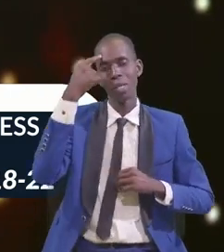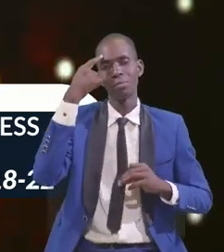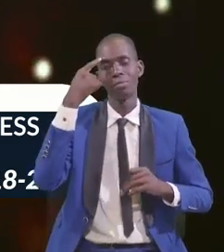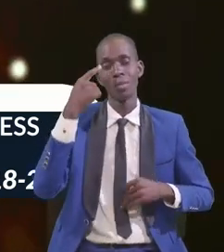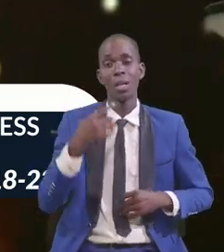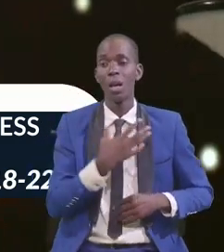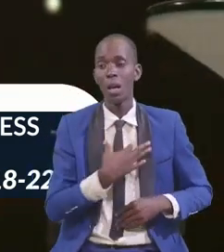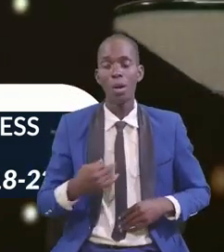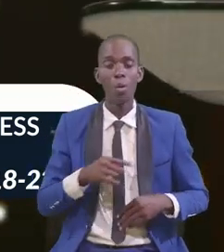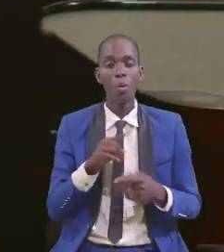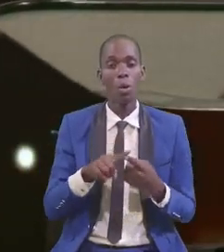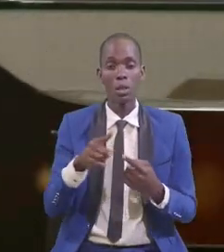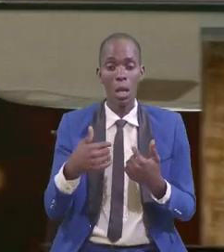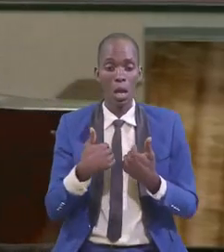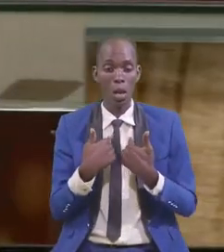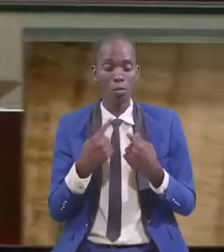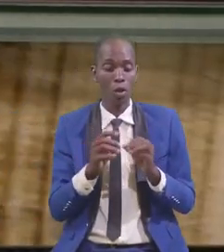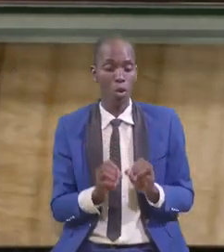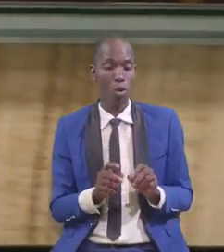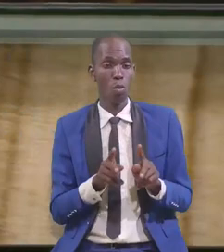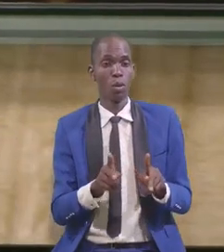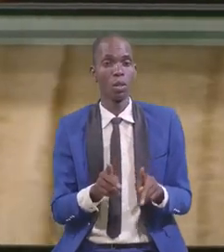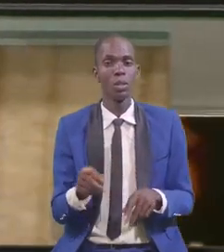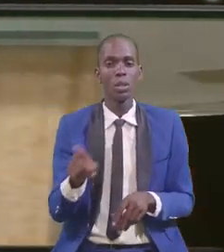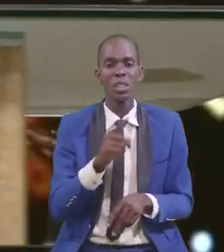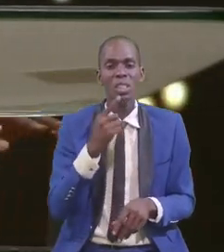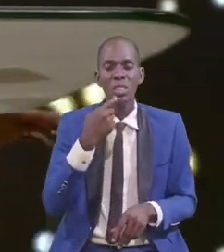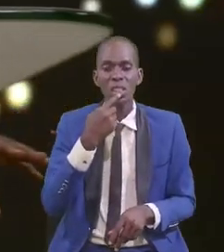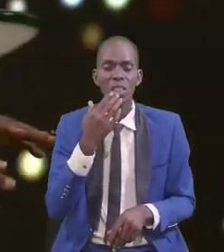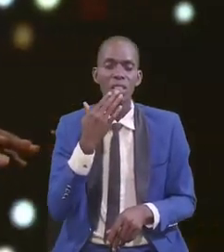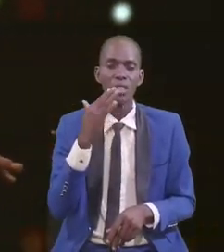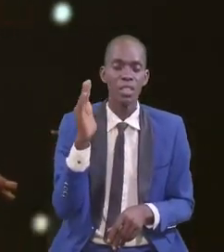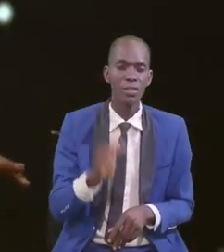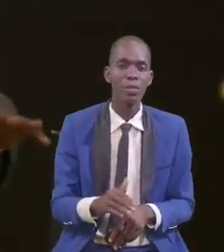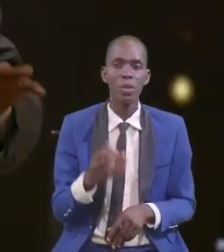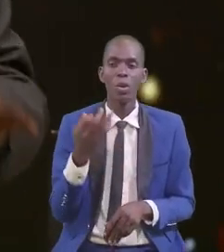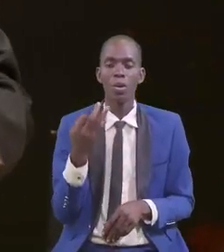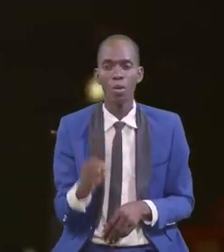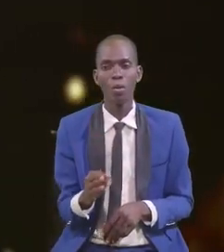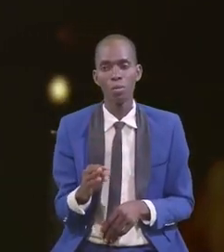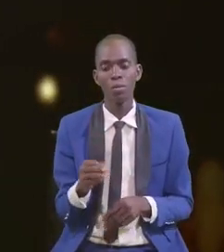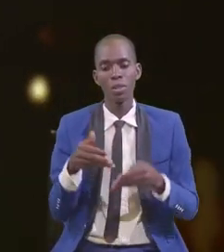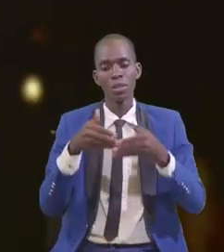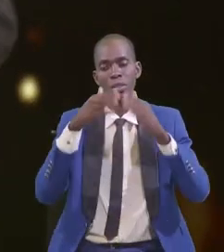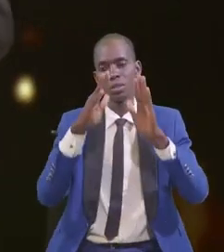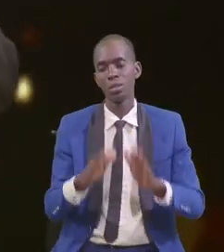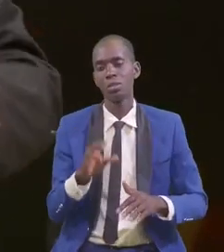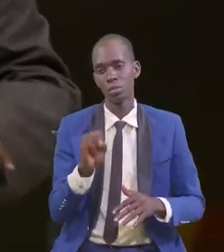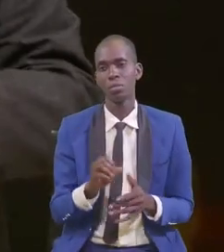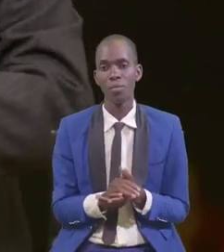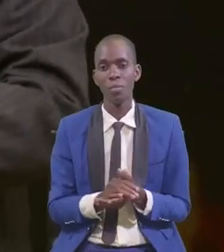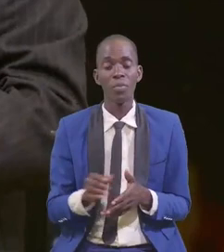And when they have the chance, they speak evil of leadership.